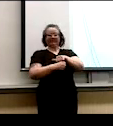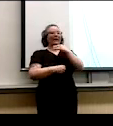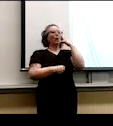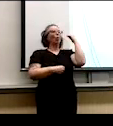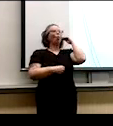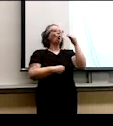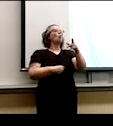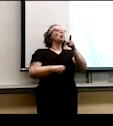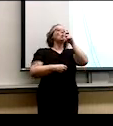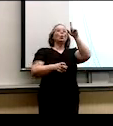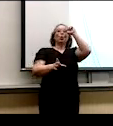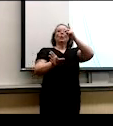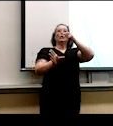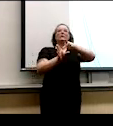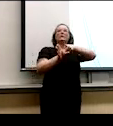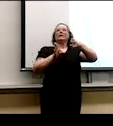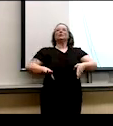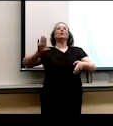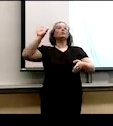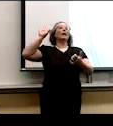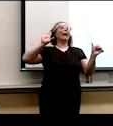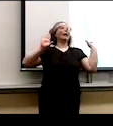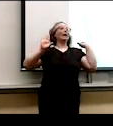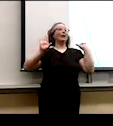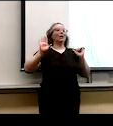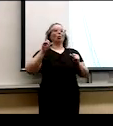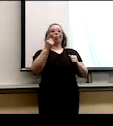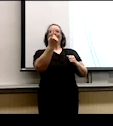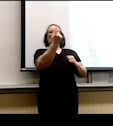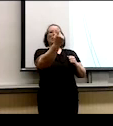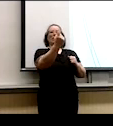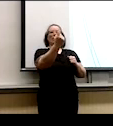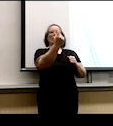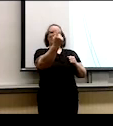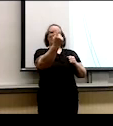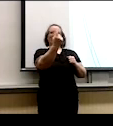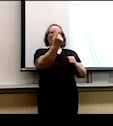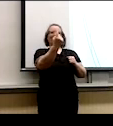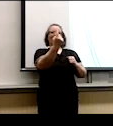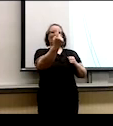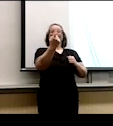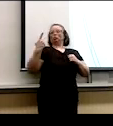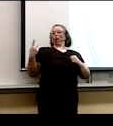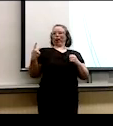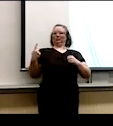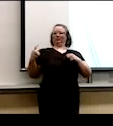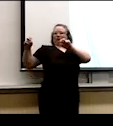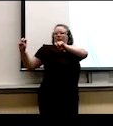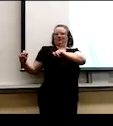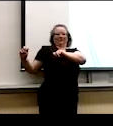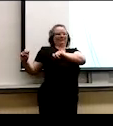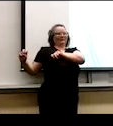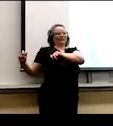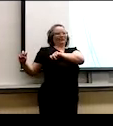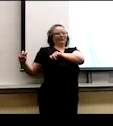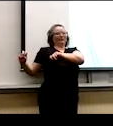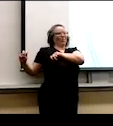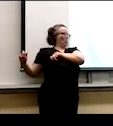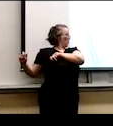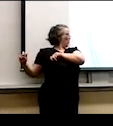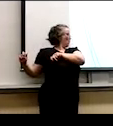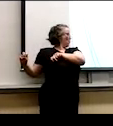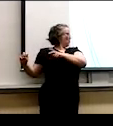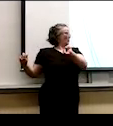Oh, the one psychiatrist left. There's two of us here, the dynamic duo. He's a psychiatrist, I